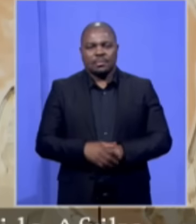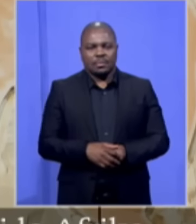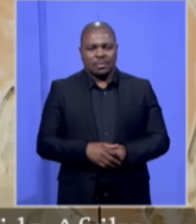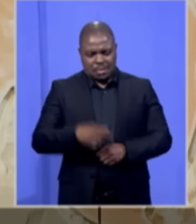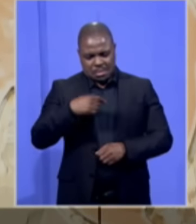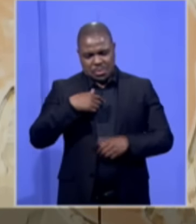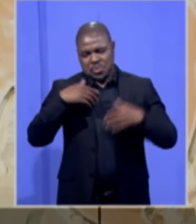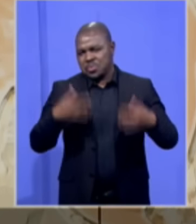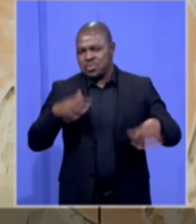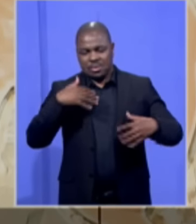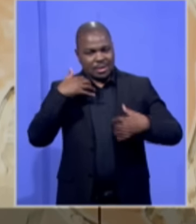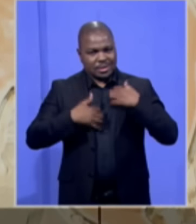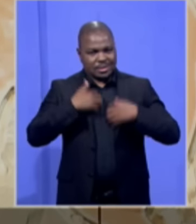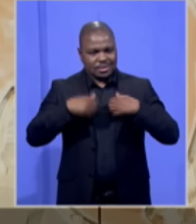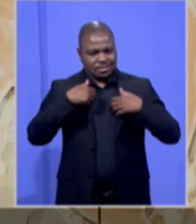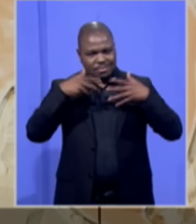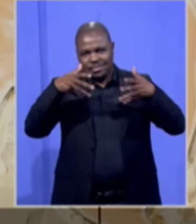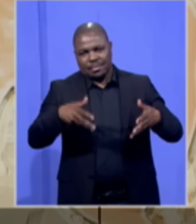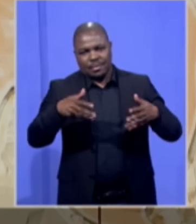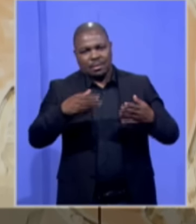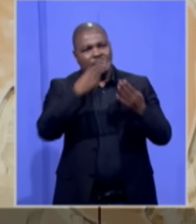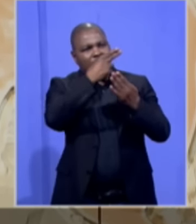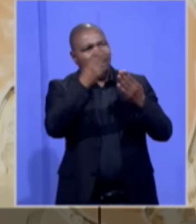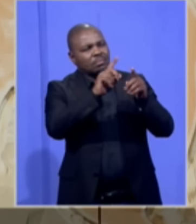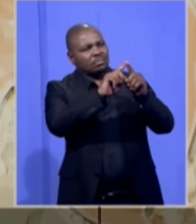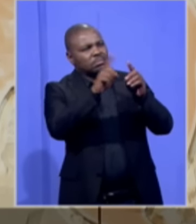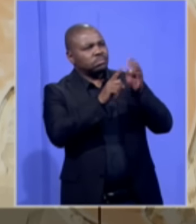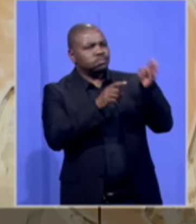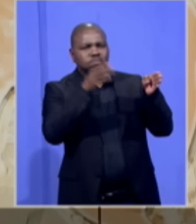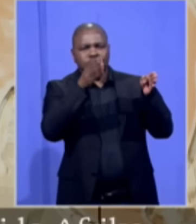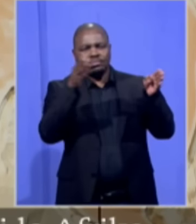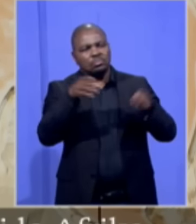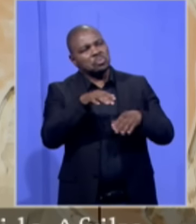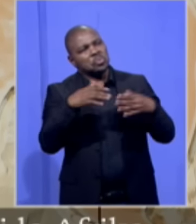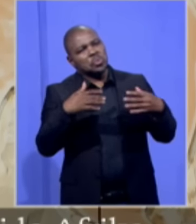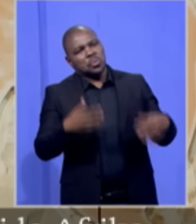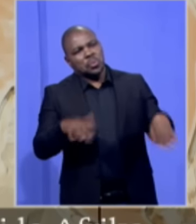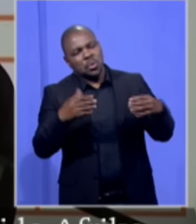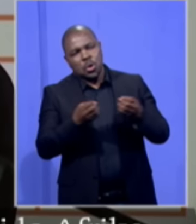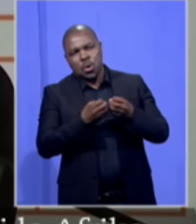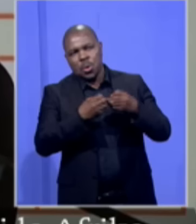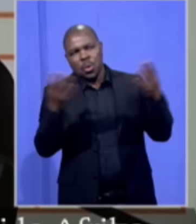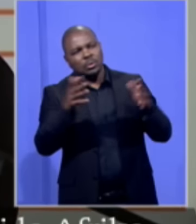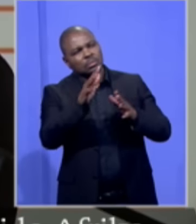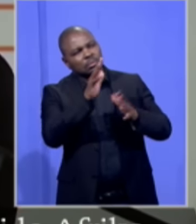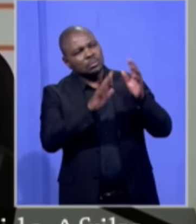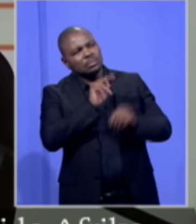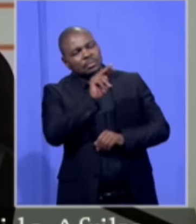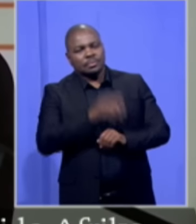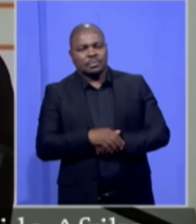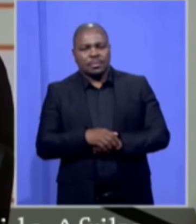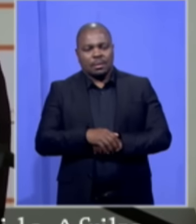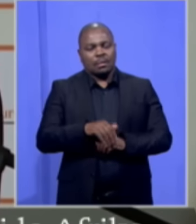to be here. The artwork speaks a lot than we can think of. William Humphrey